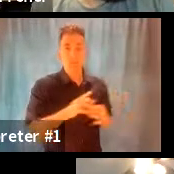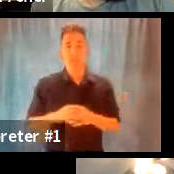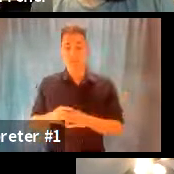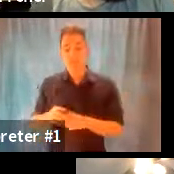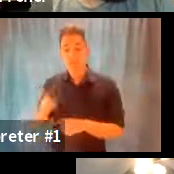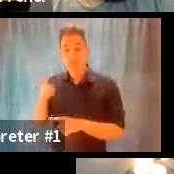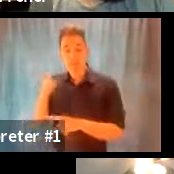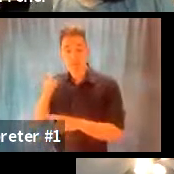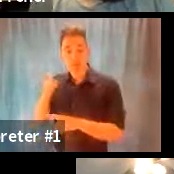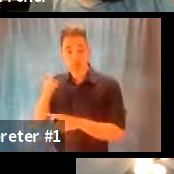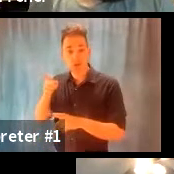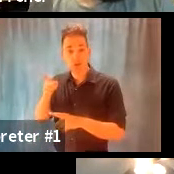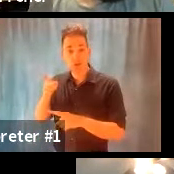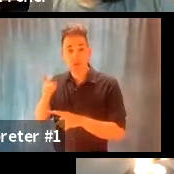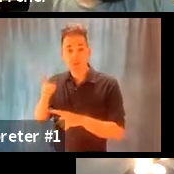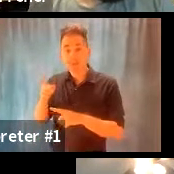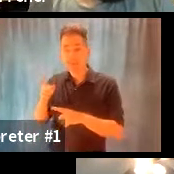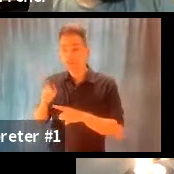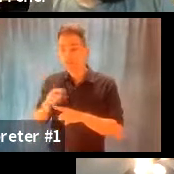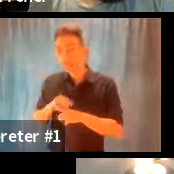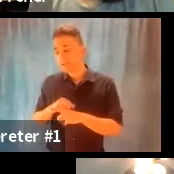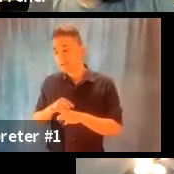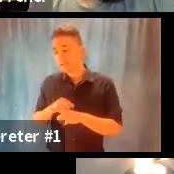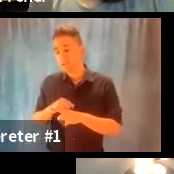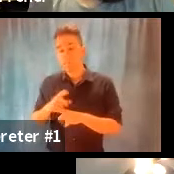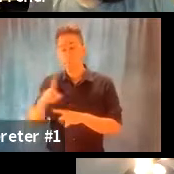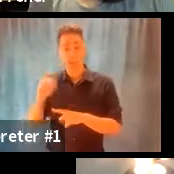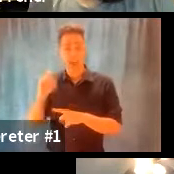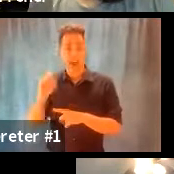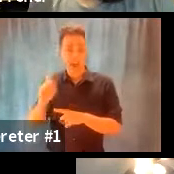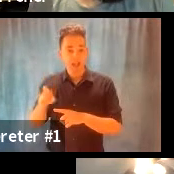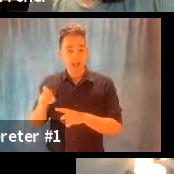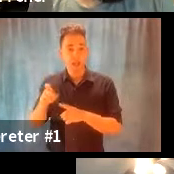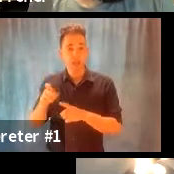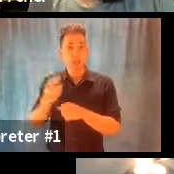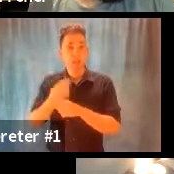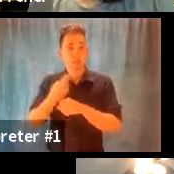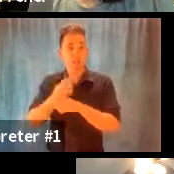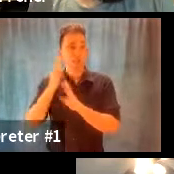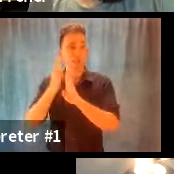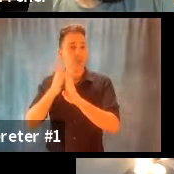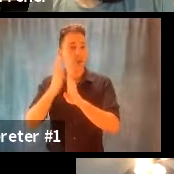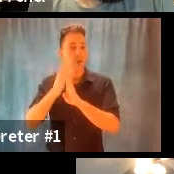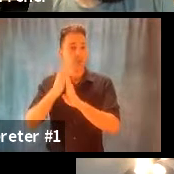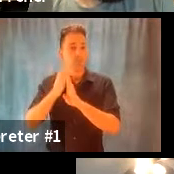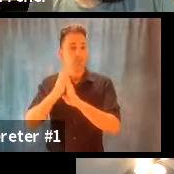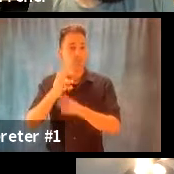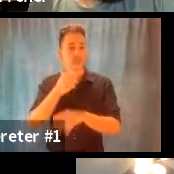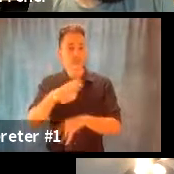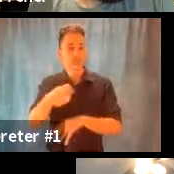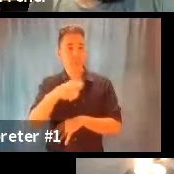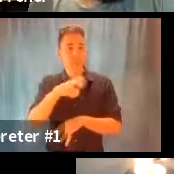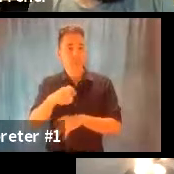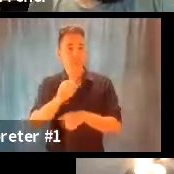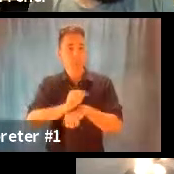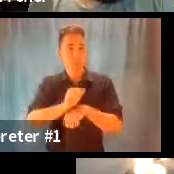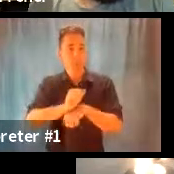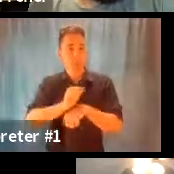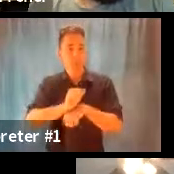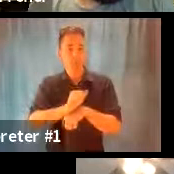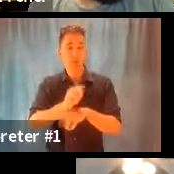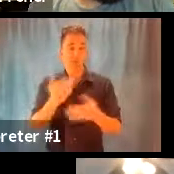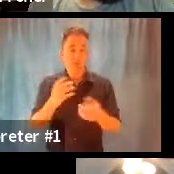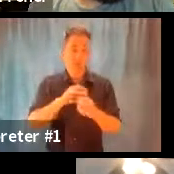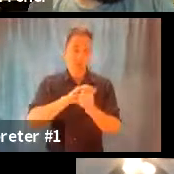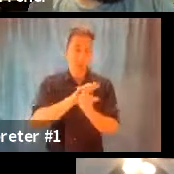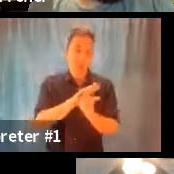she has to get a bus to get to work. During the pandemic, her